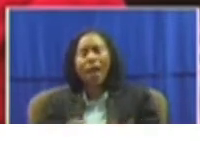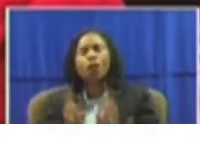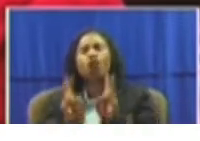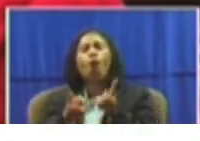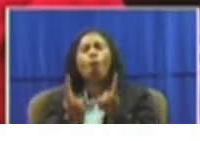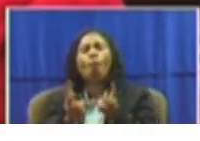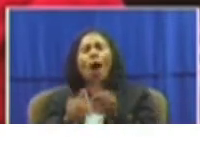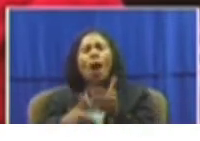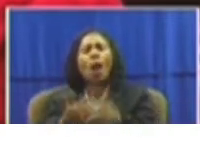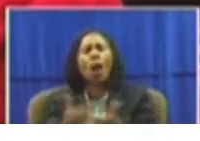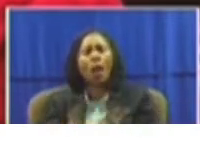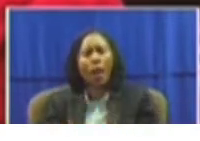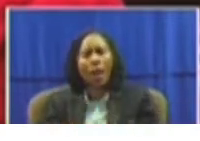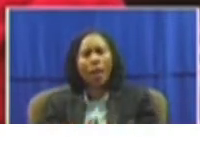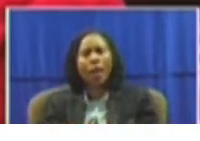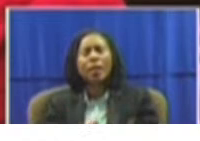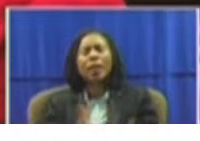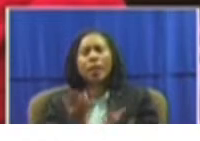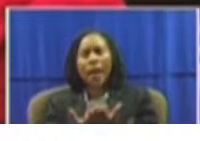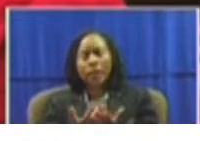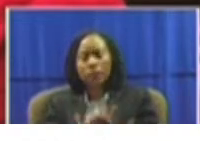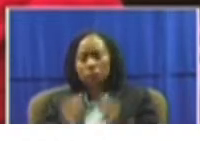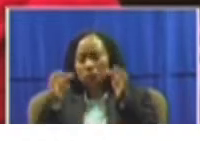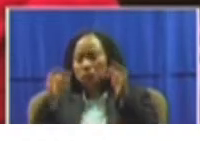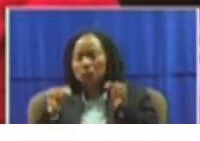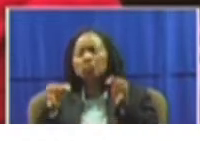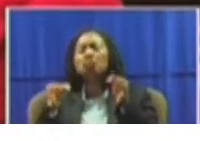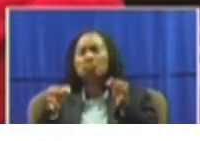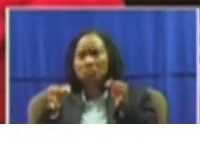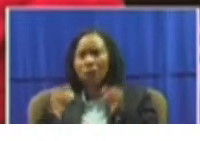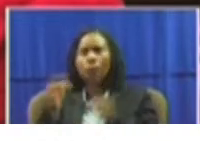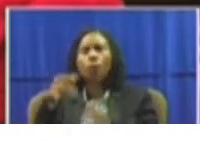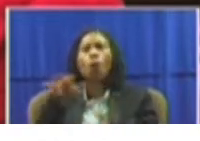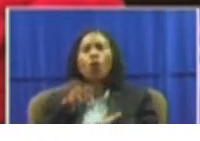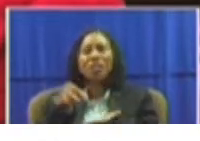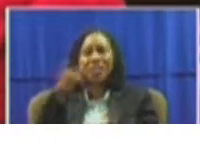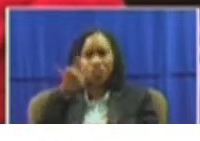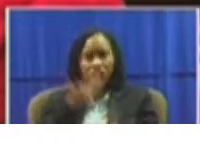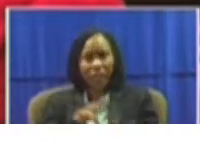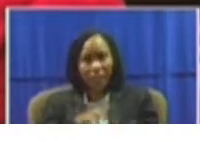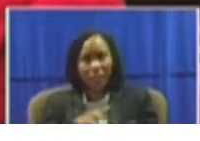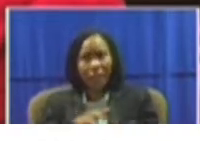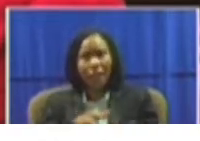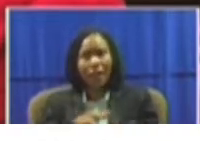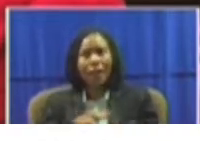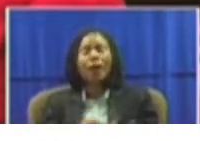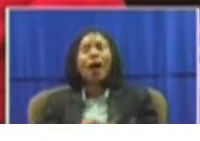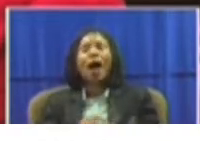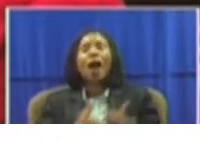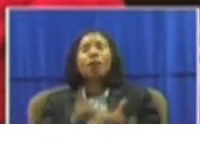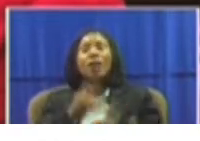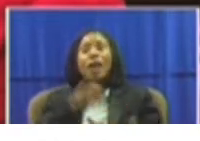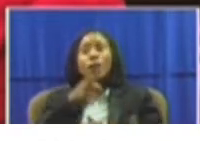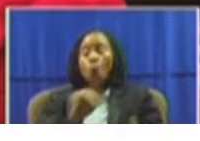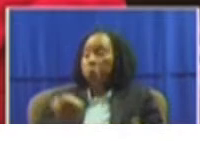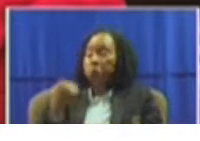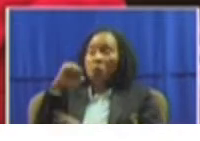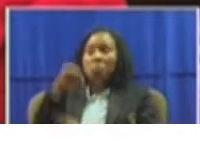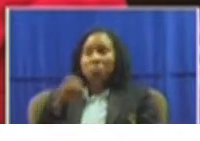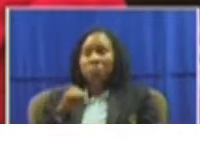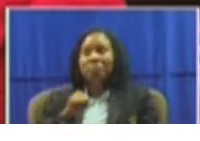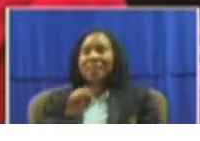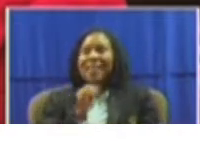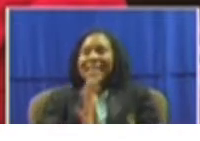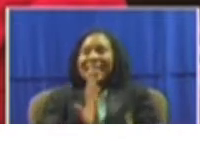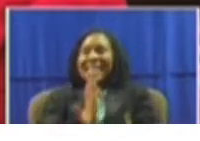going to challenge the decision which you took to refuse the usage of secret ballot to determine whether